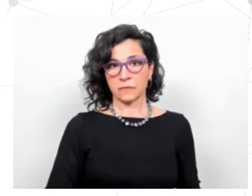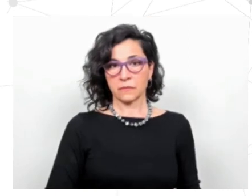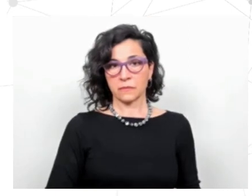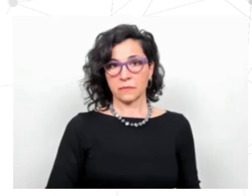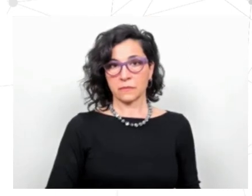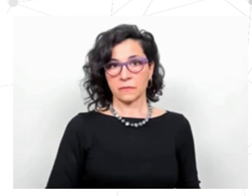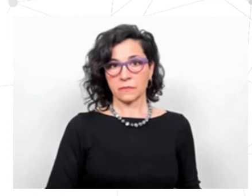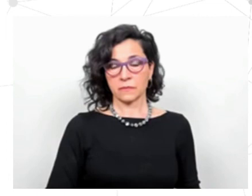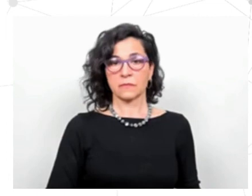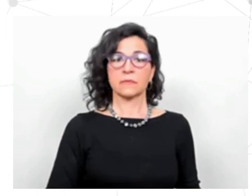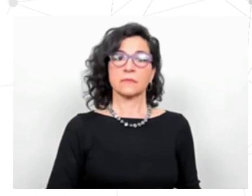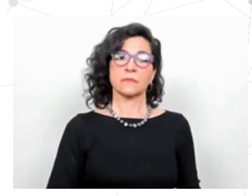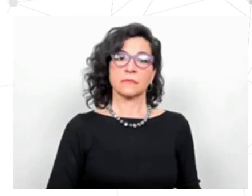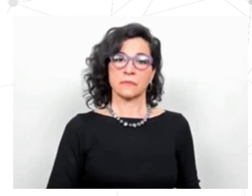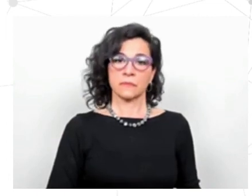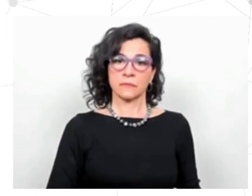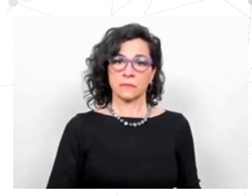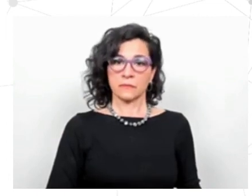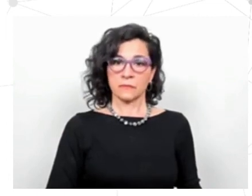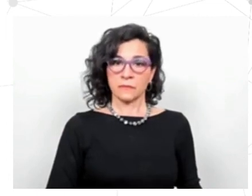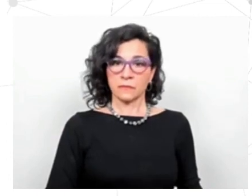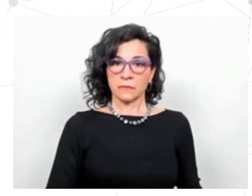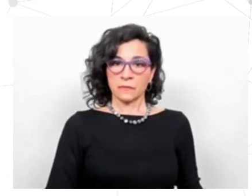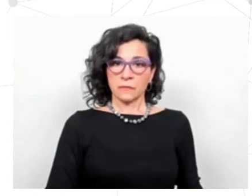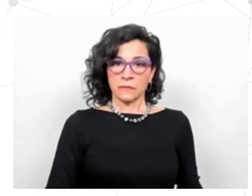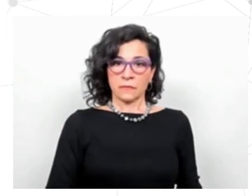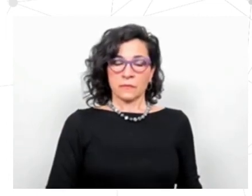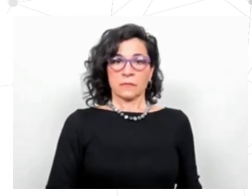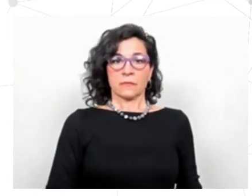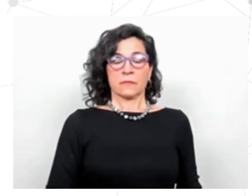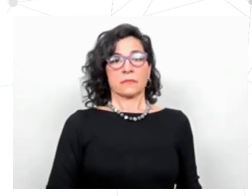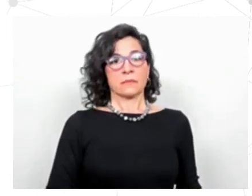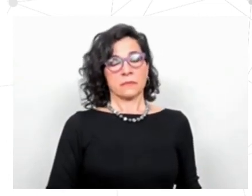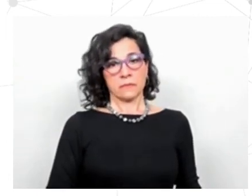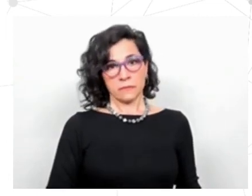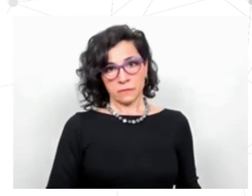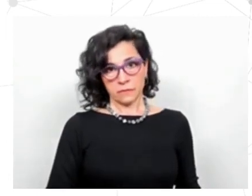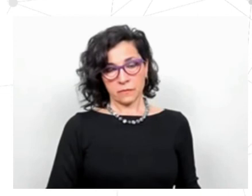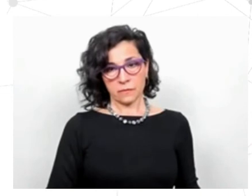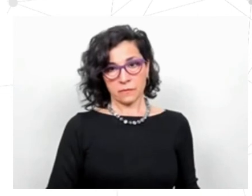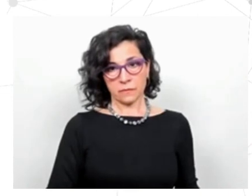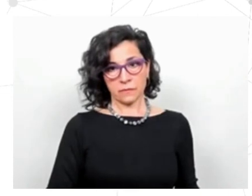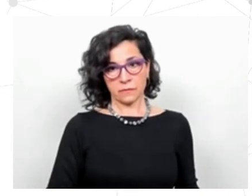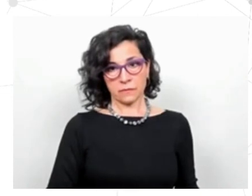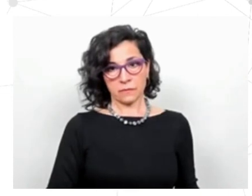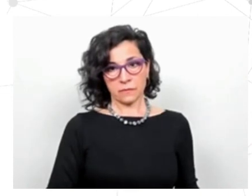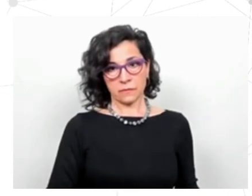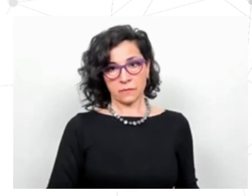that you have said and all the things that you have brought to this event.